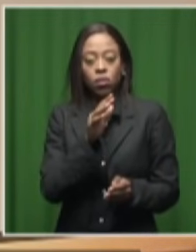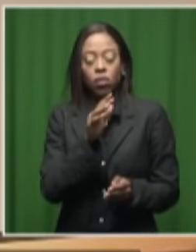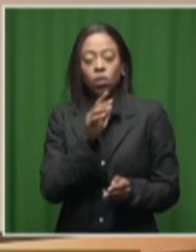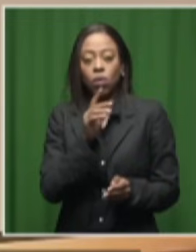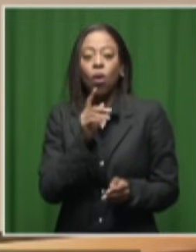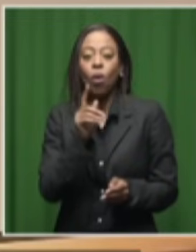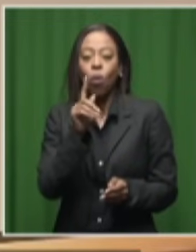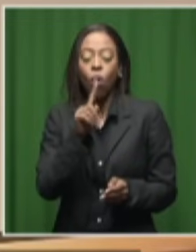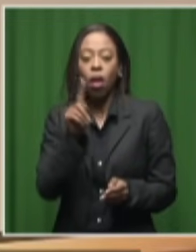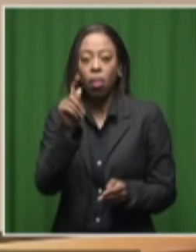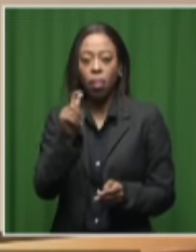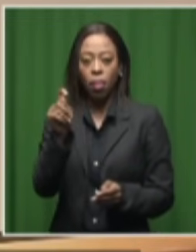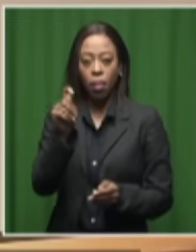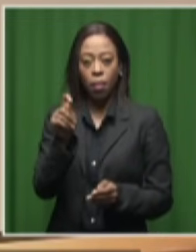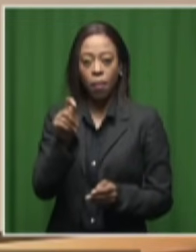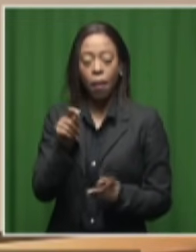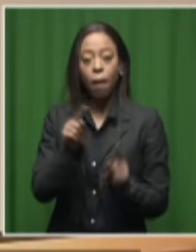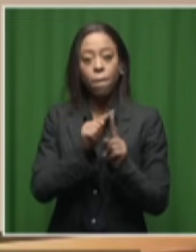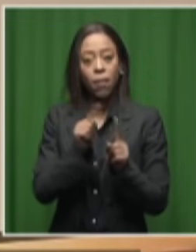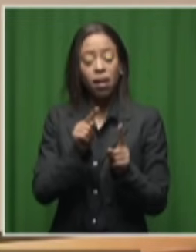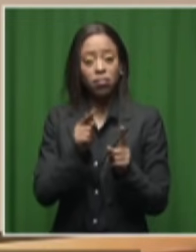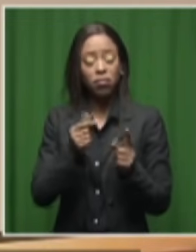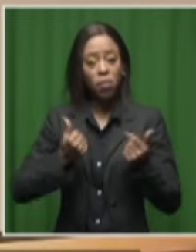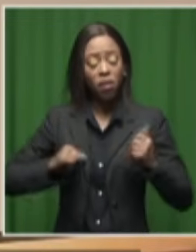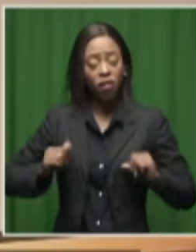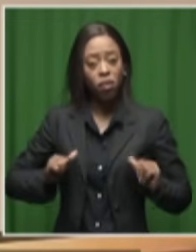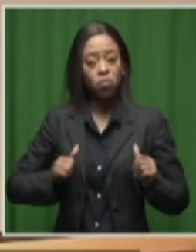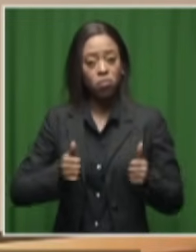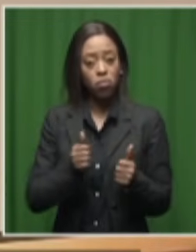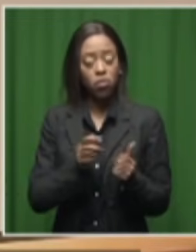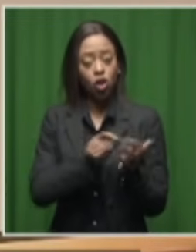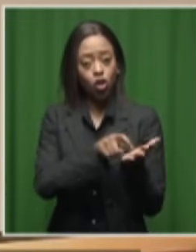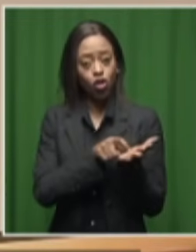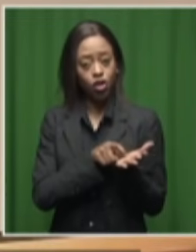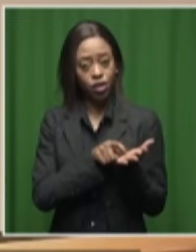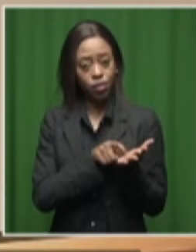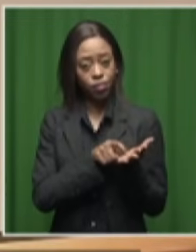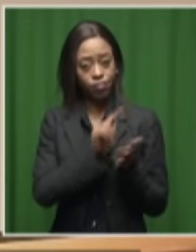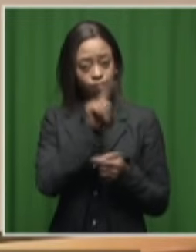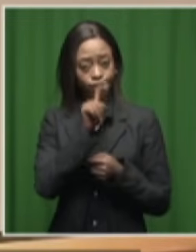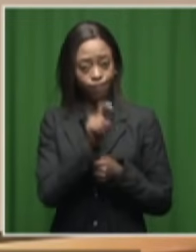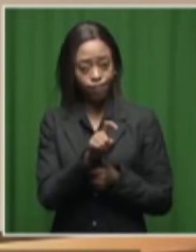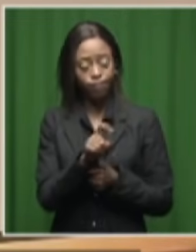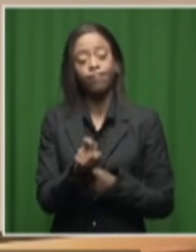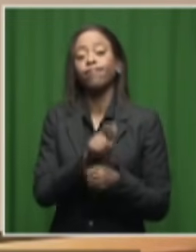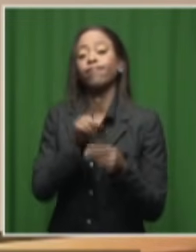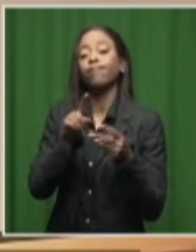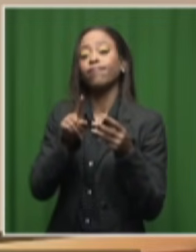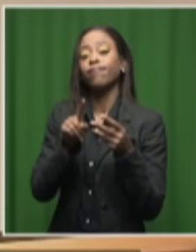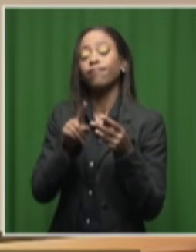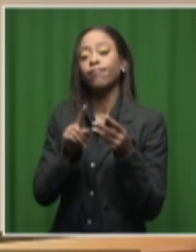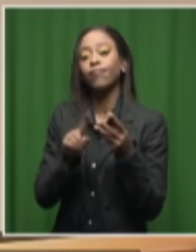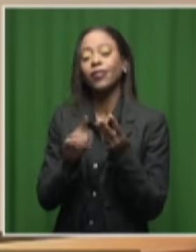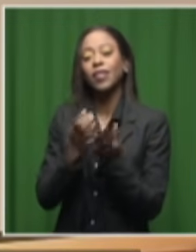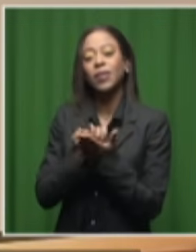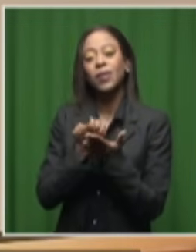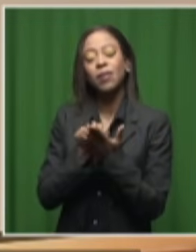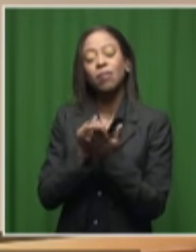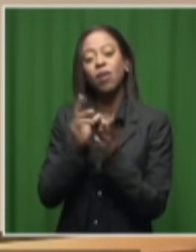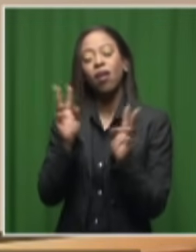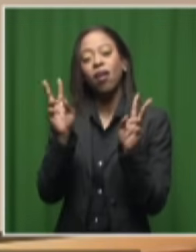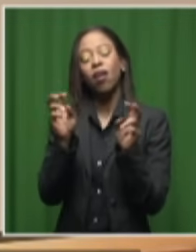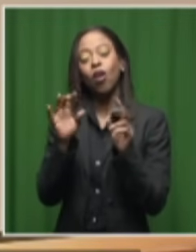we getting the efficiency gains we require? Thirdly, in economics, we've got what you